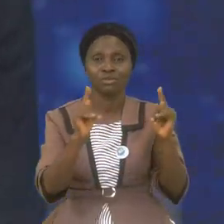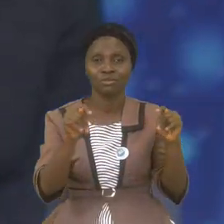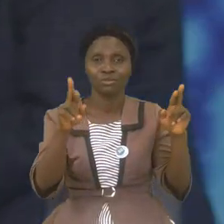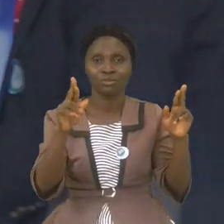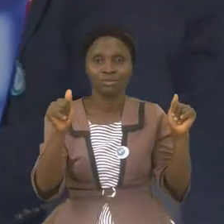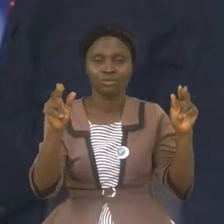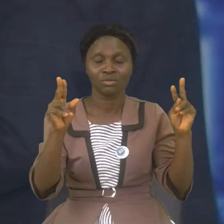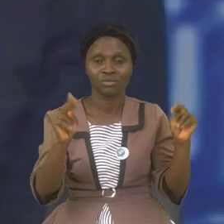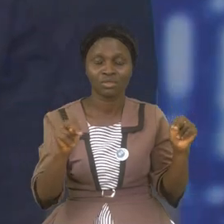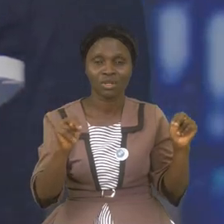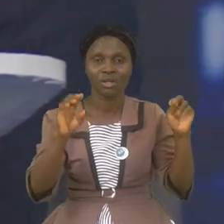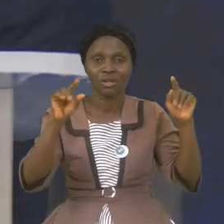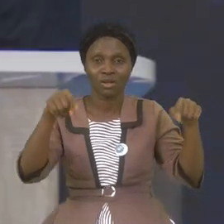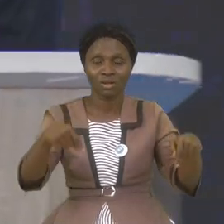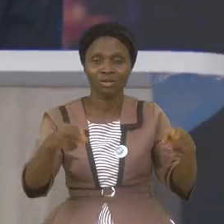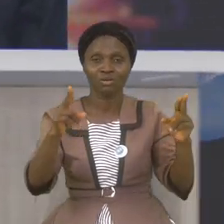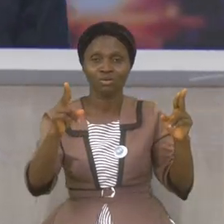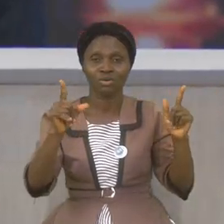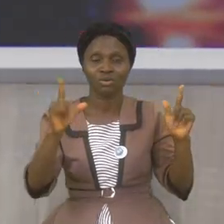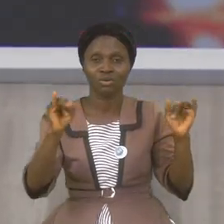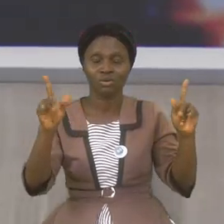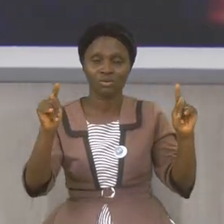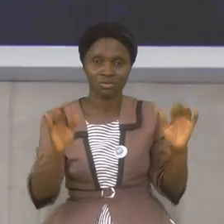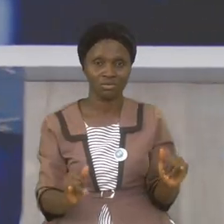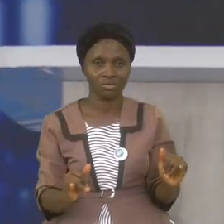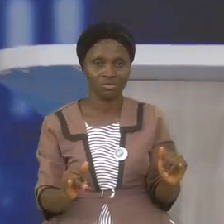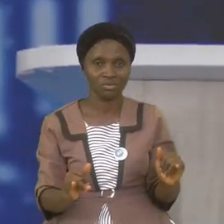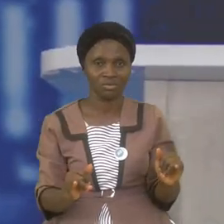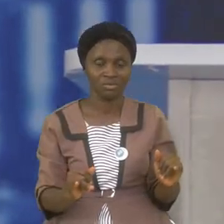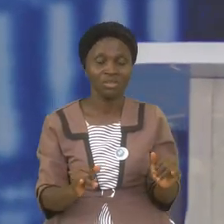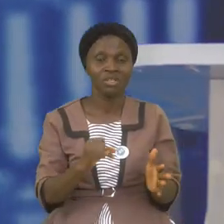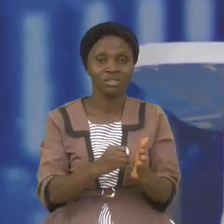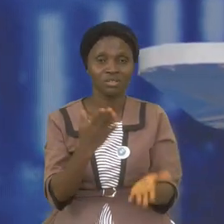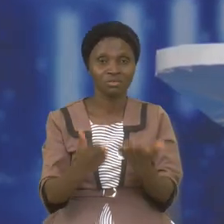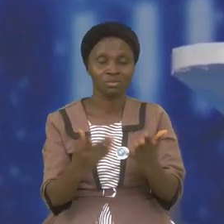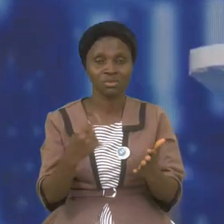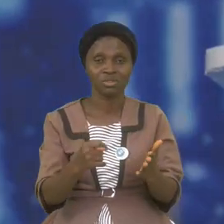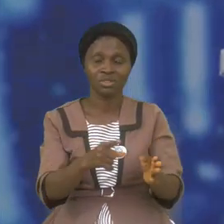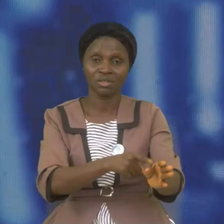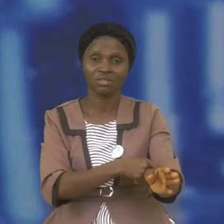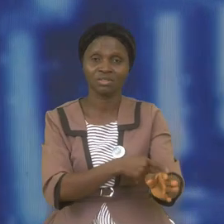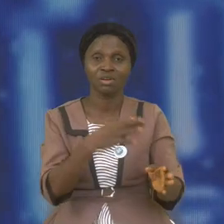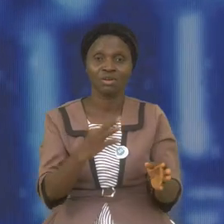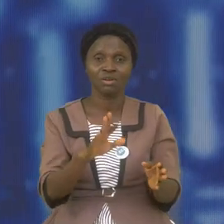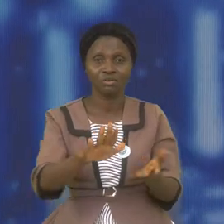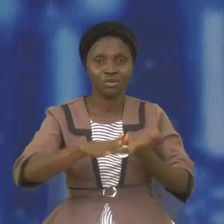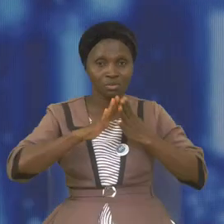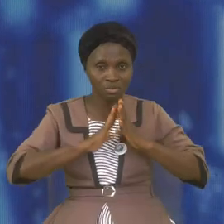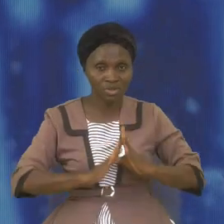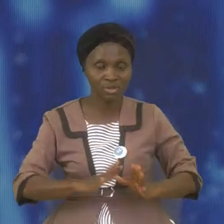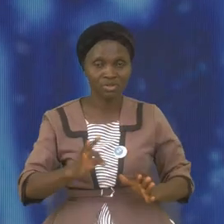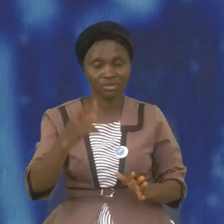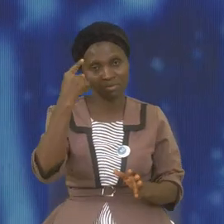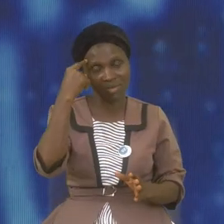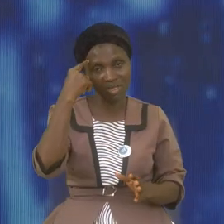is of thy peace. If it will be the lengthening of your peace of mind,